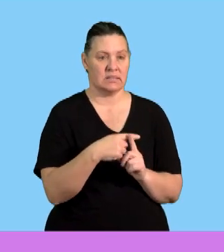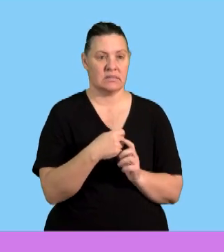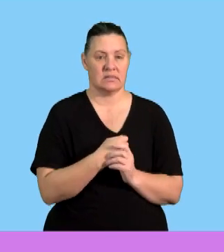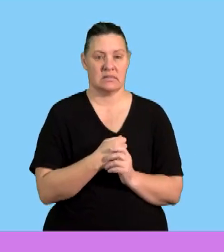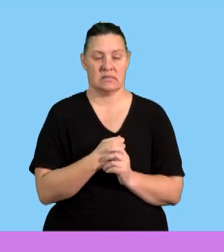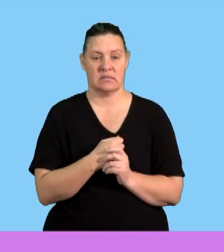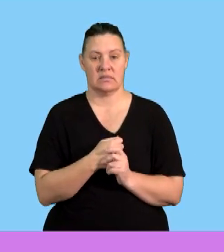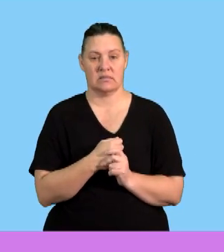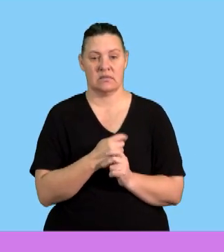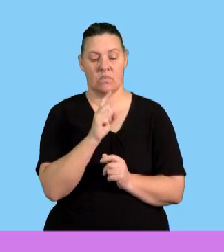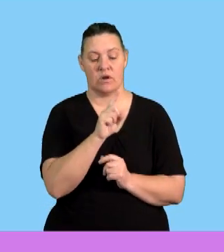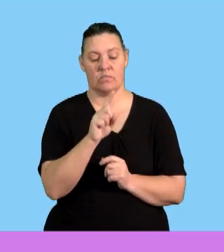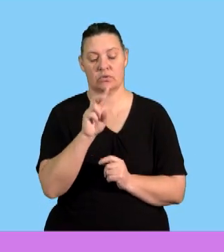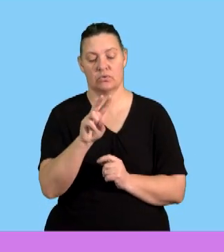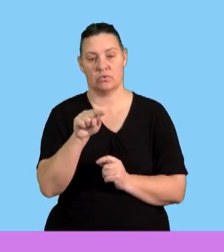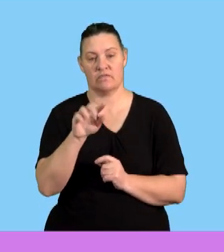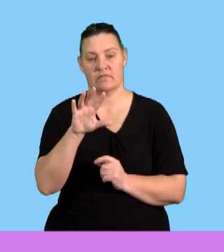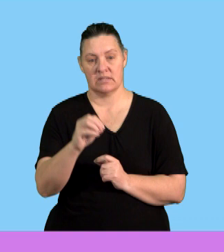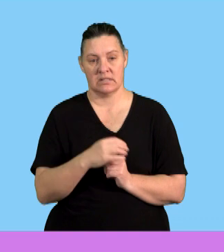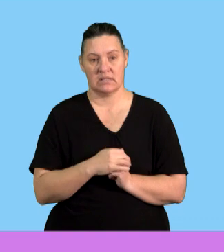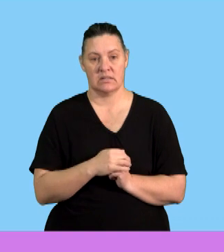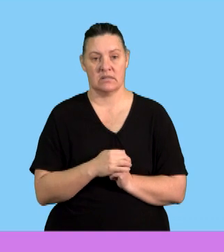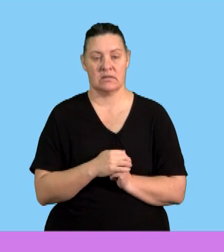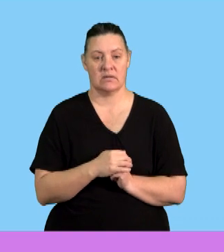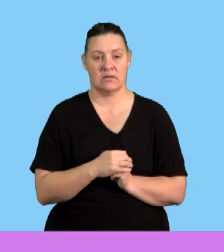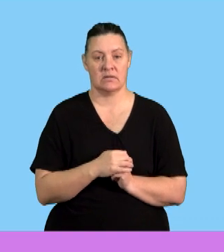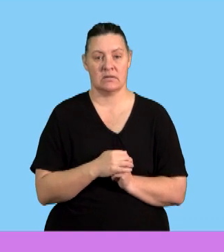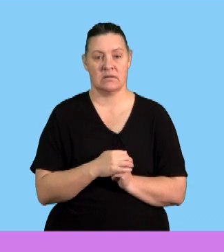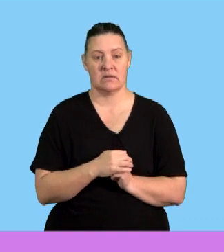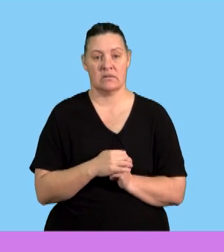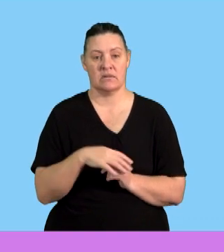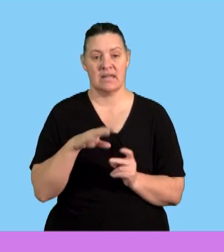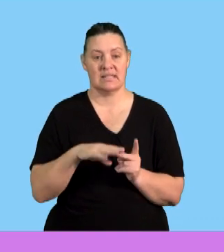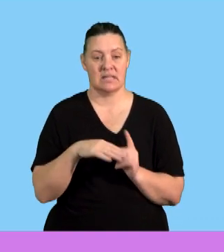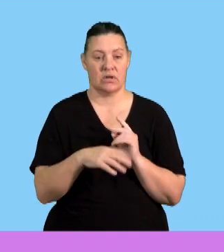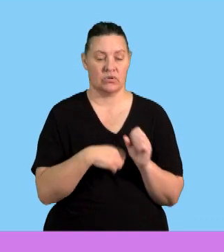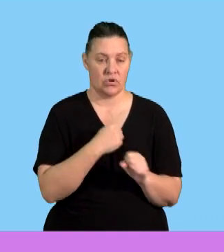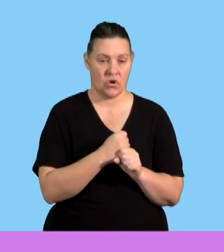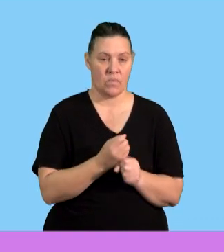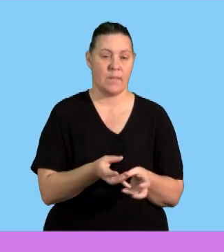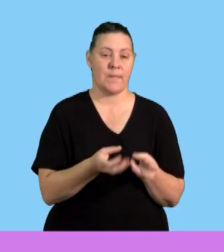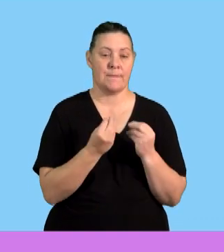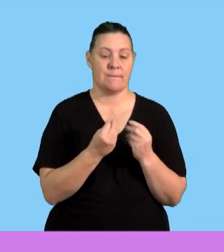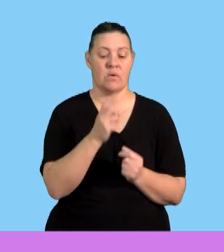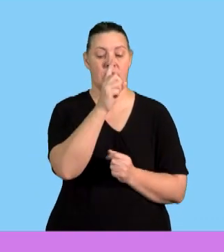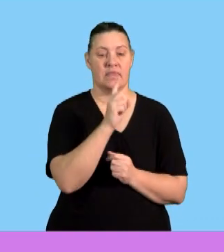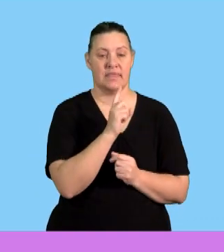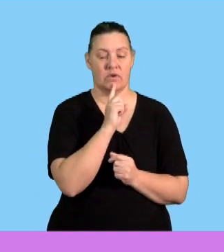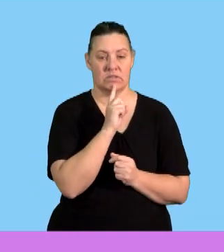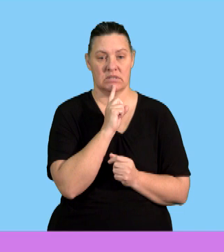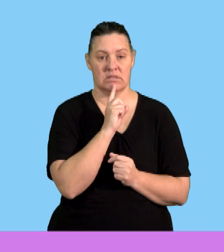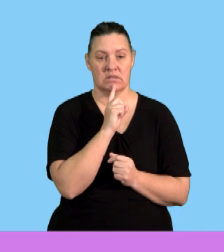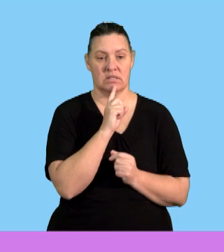the 112.50 Rand. So going into our second year, we've got